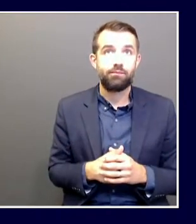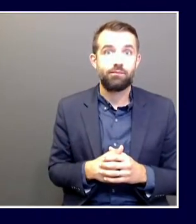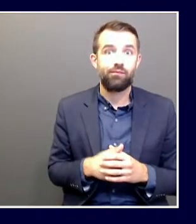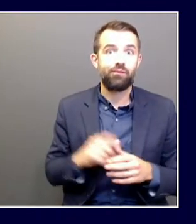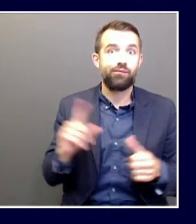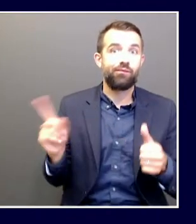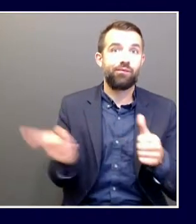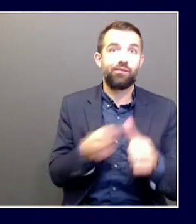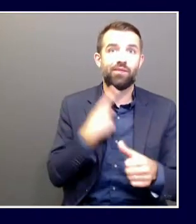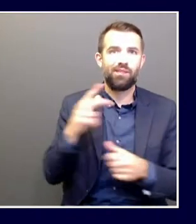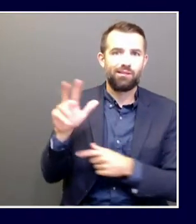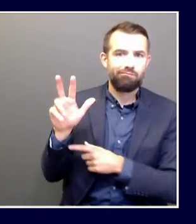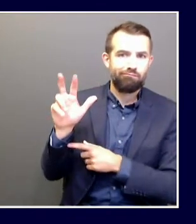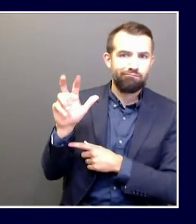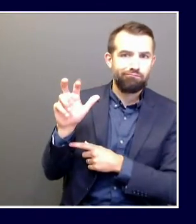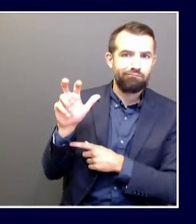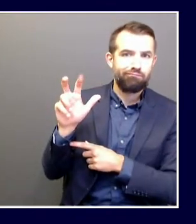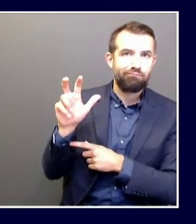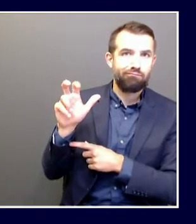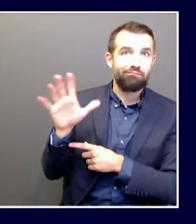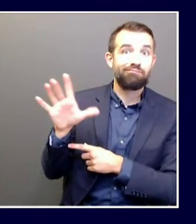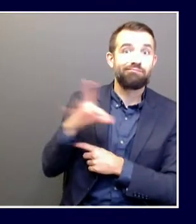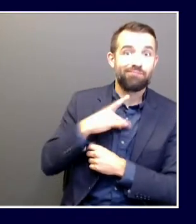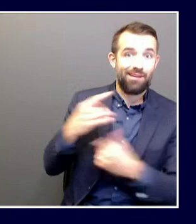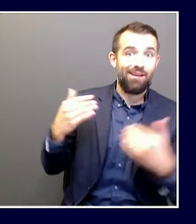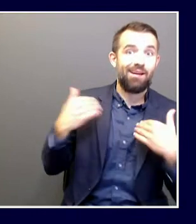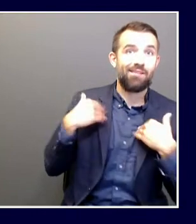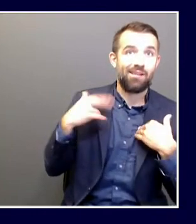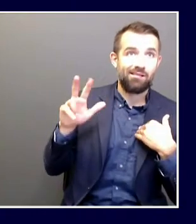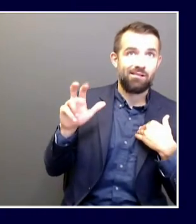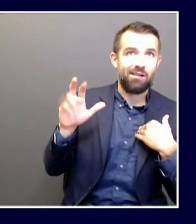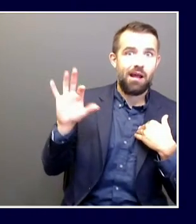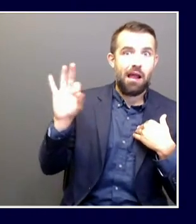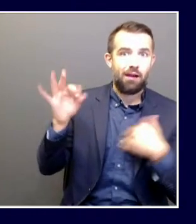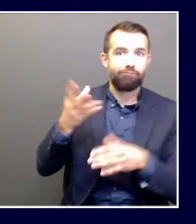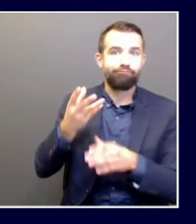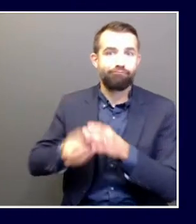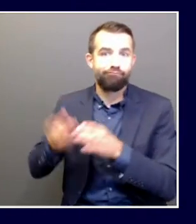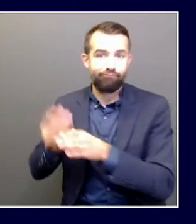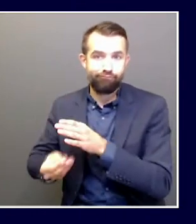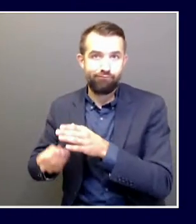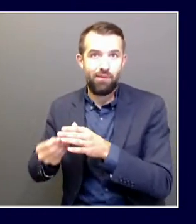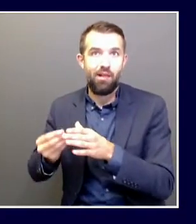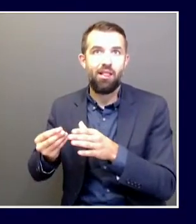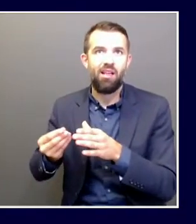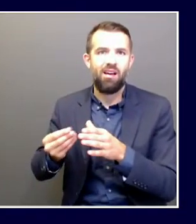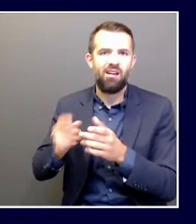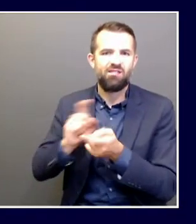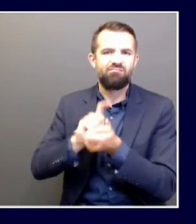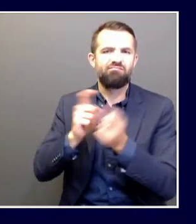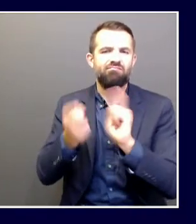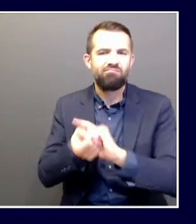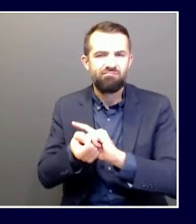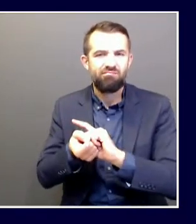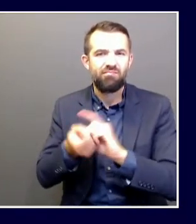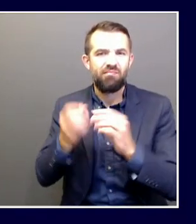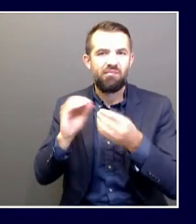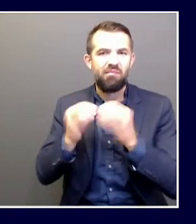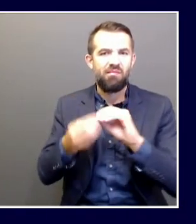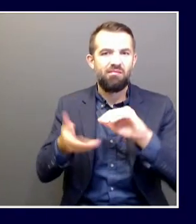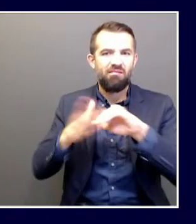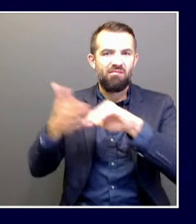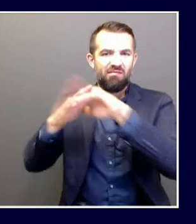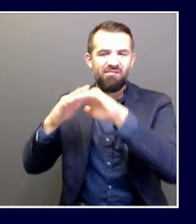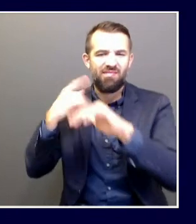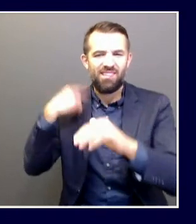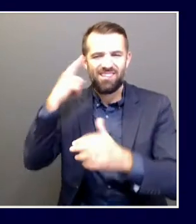wasn't until much later in the day that we got those revised totals. It creates some confusion for our readers, so we had a story up for several